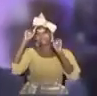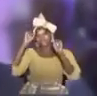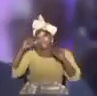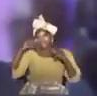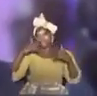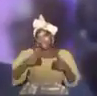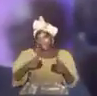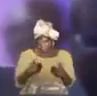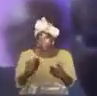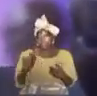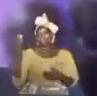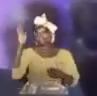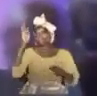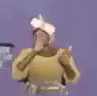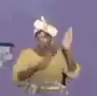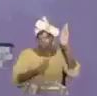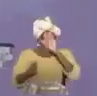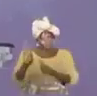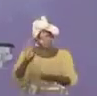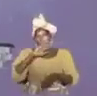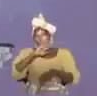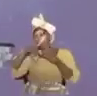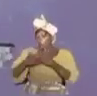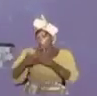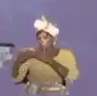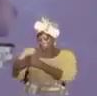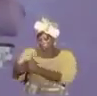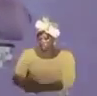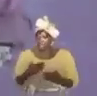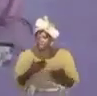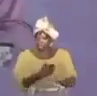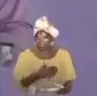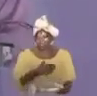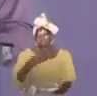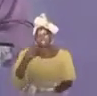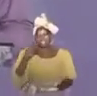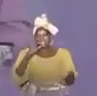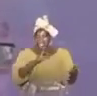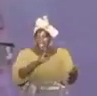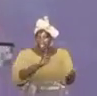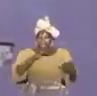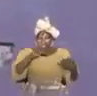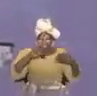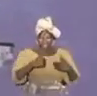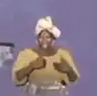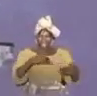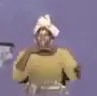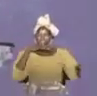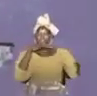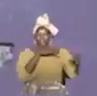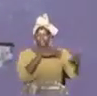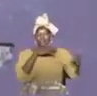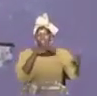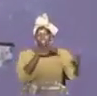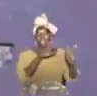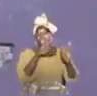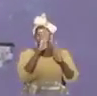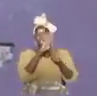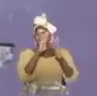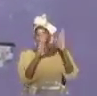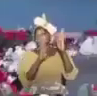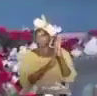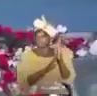I have studied my Bible by the grace of God. And in my study, the clearest example,